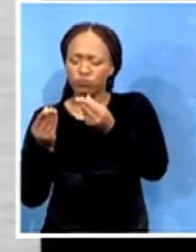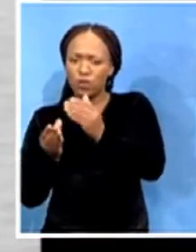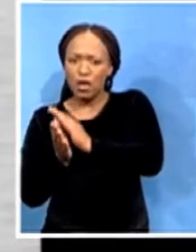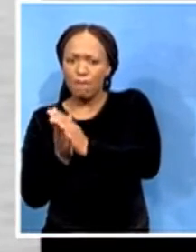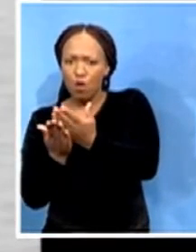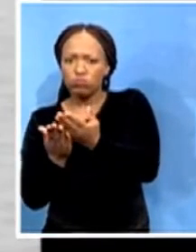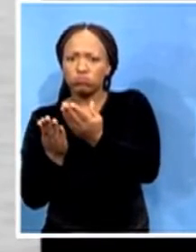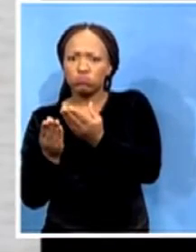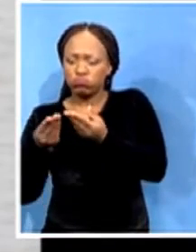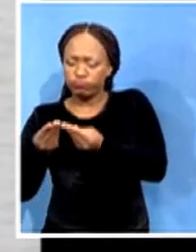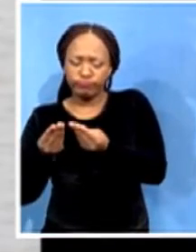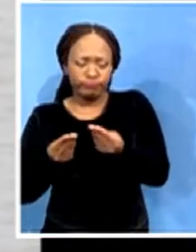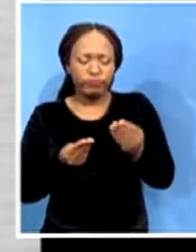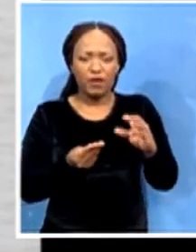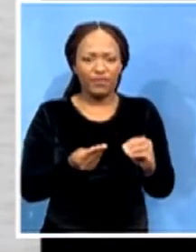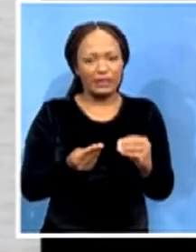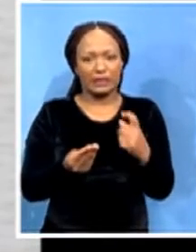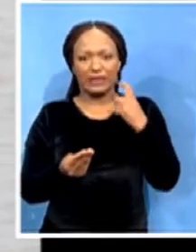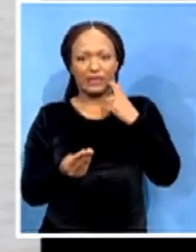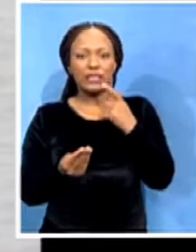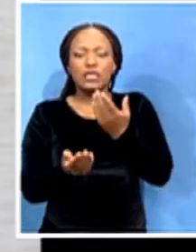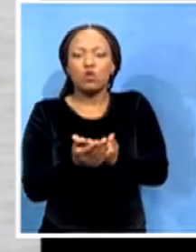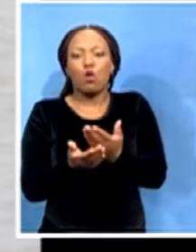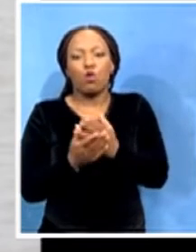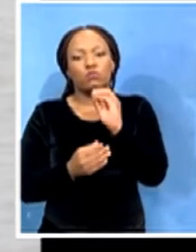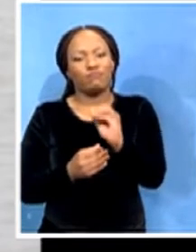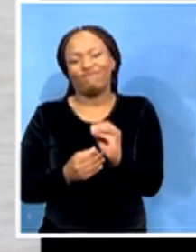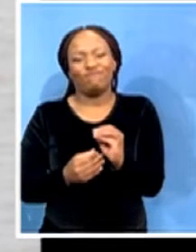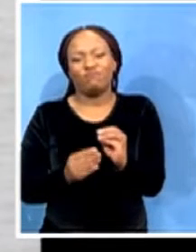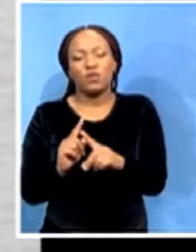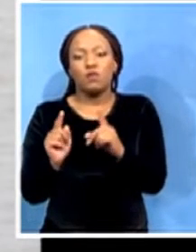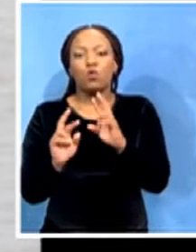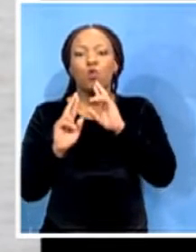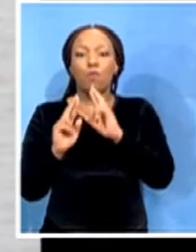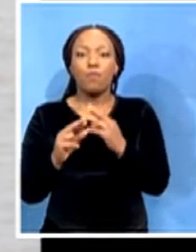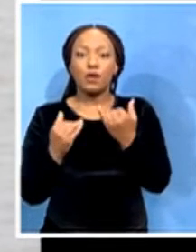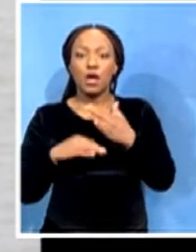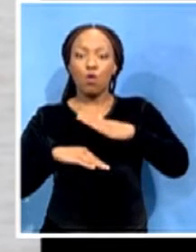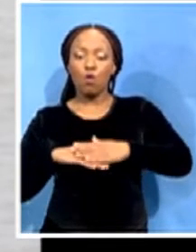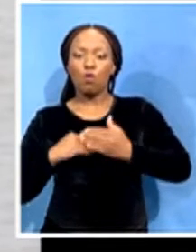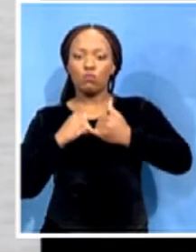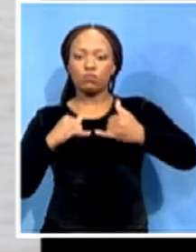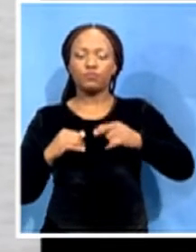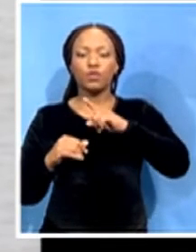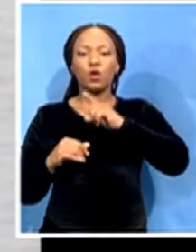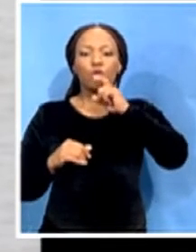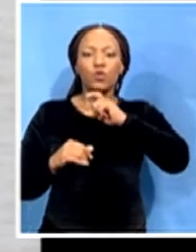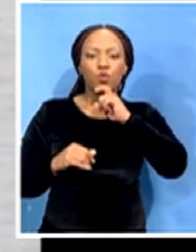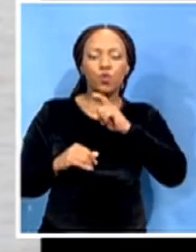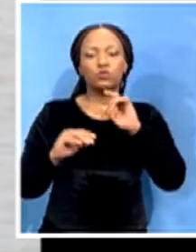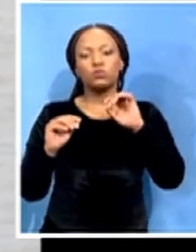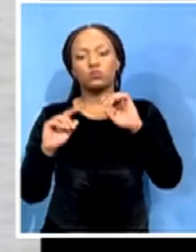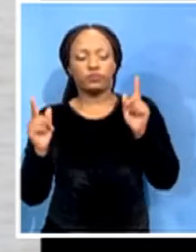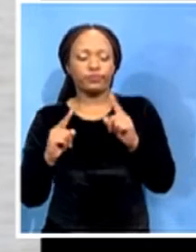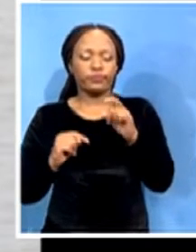easily available. And we're hoping by going digital, by using music and using other creative ways, that more people